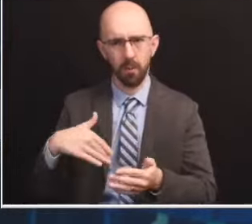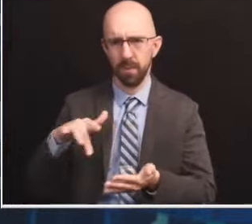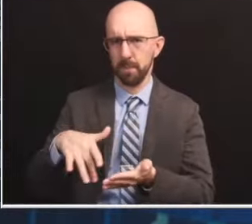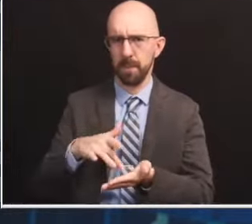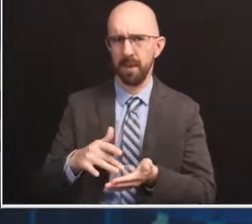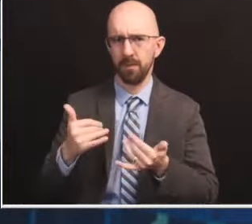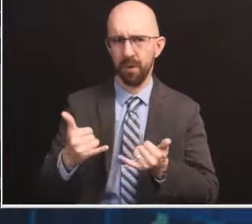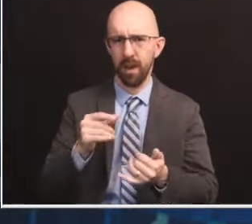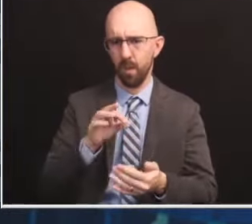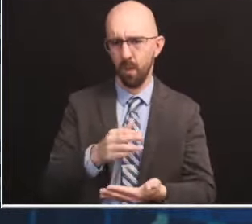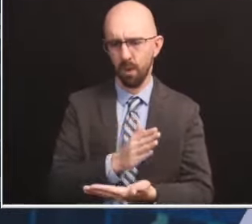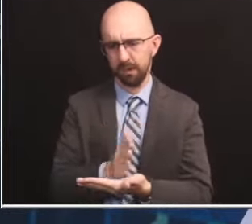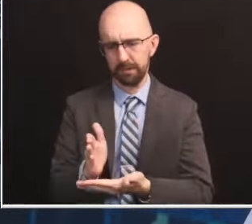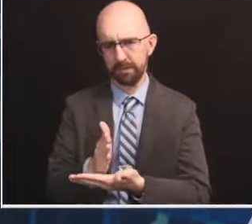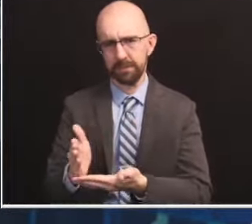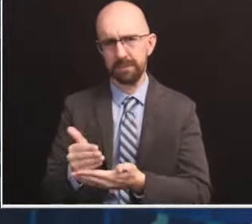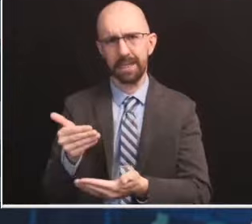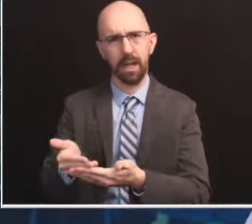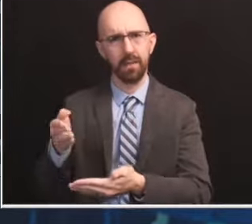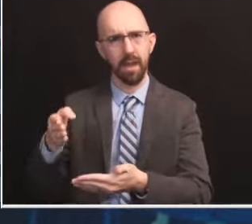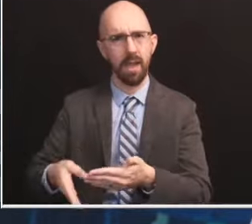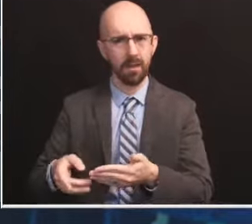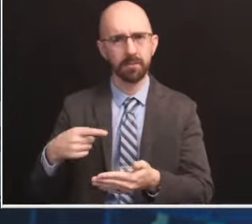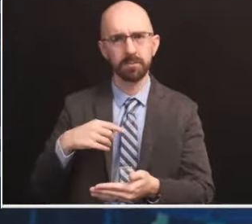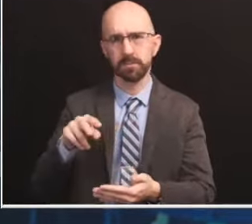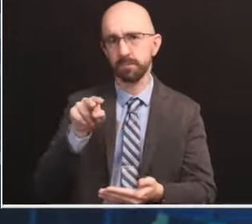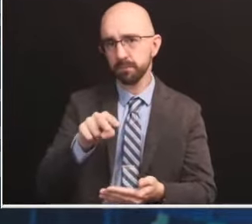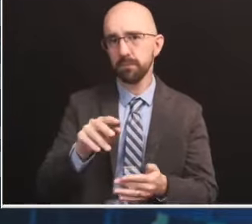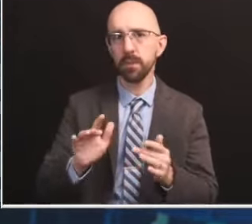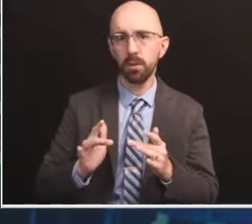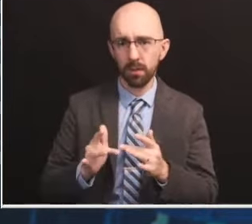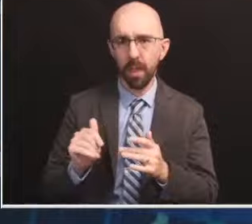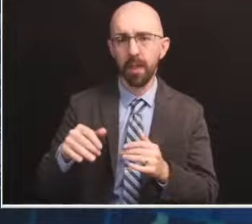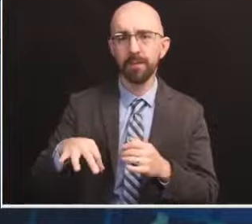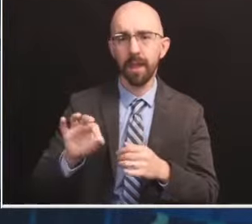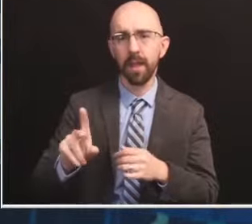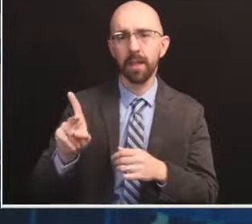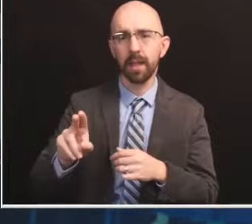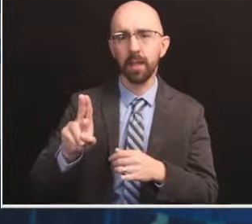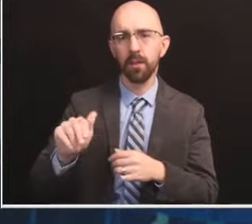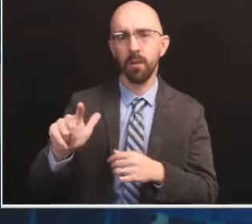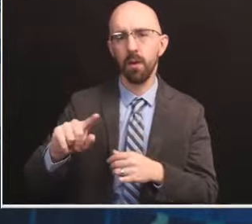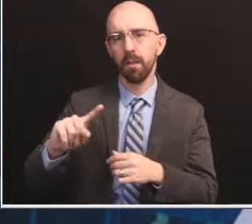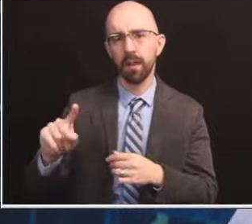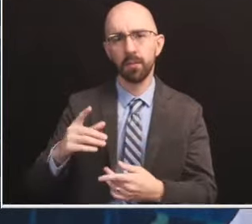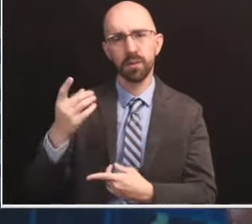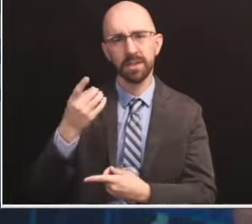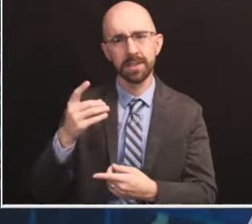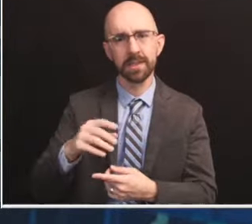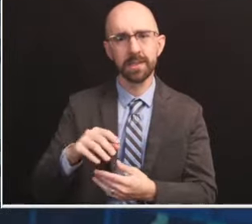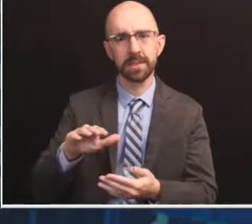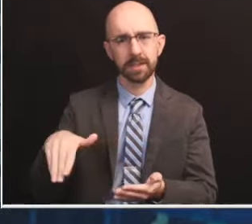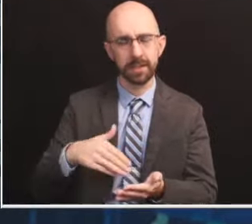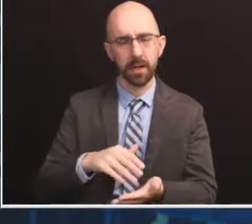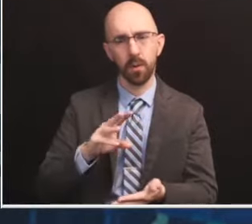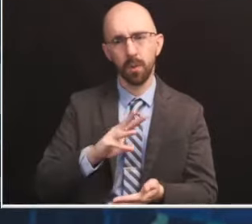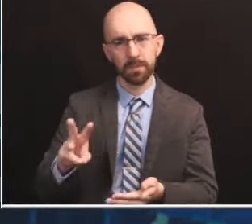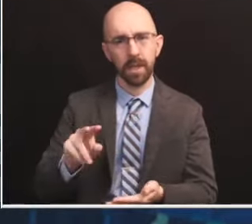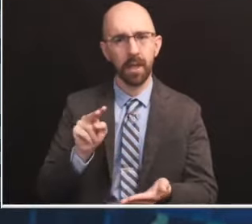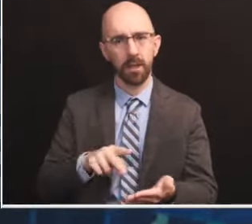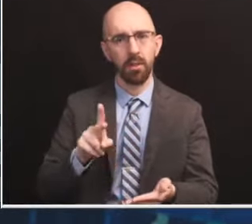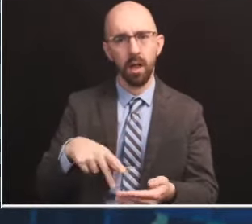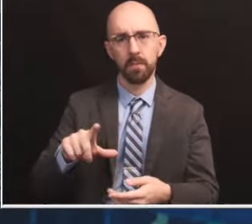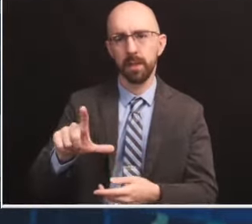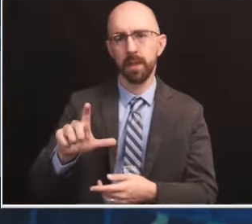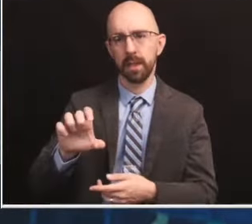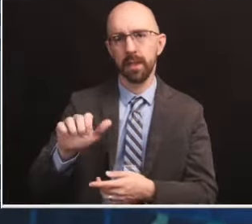of one. So you can look for us online at the KU Alzheimer's Disease Center website and look up LEAP. And